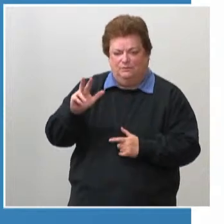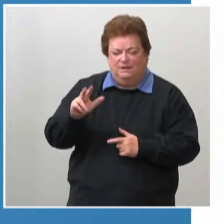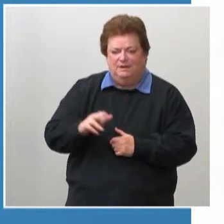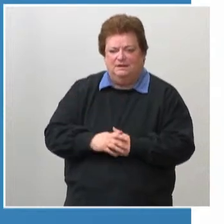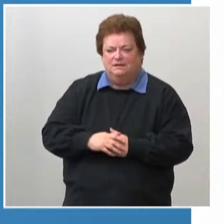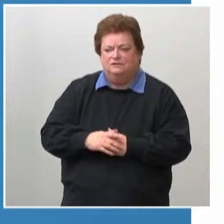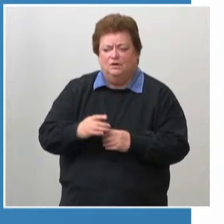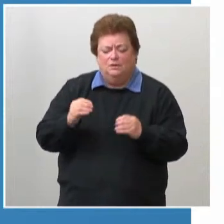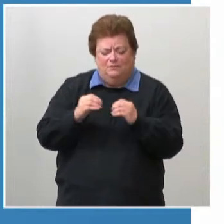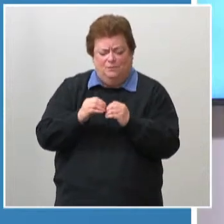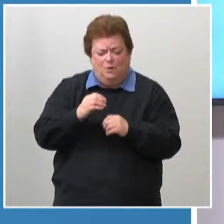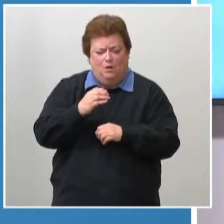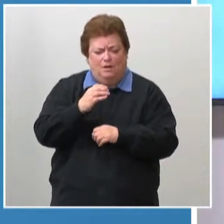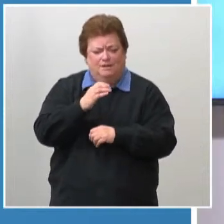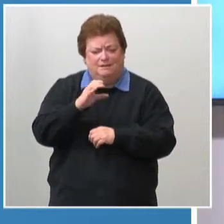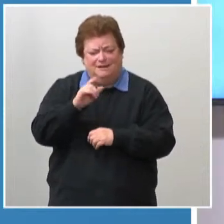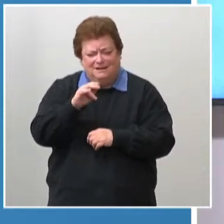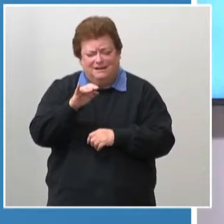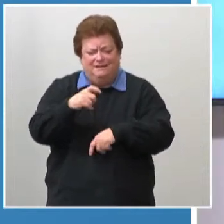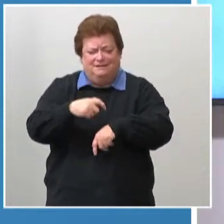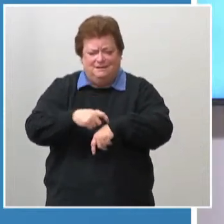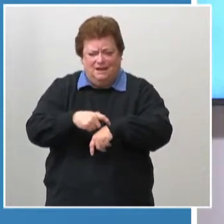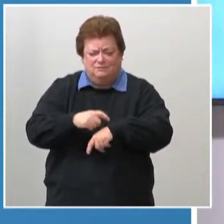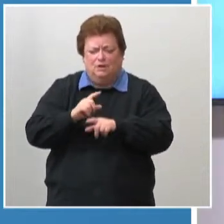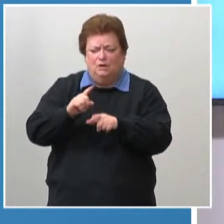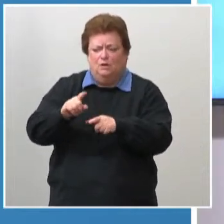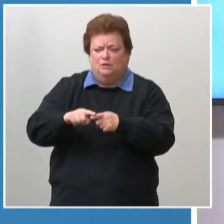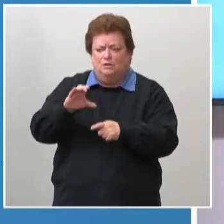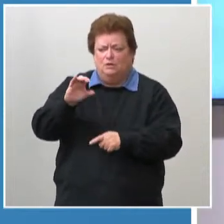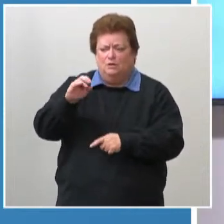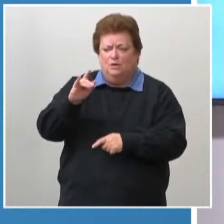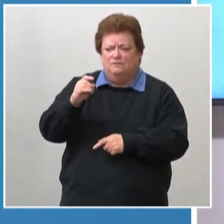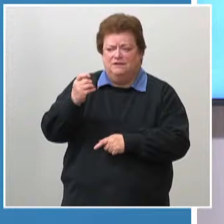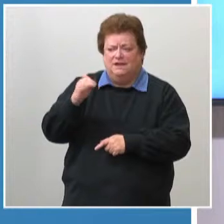So for more clinic times and locations, go to